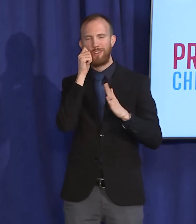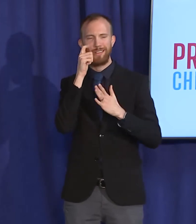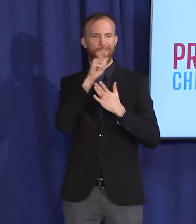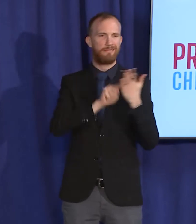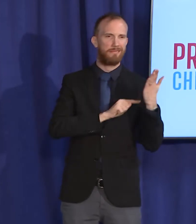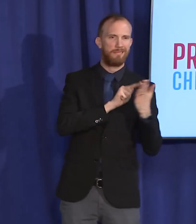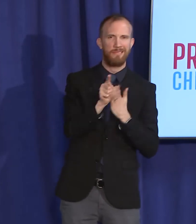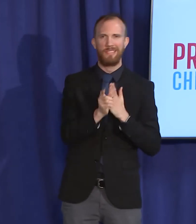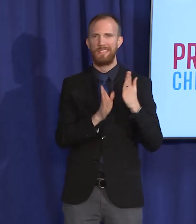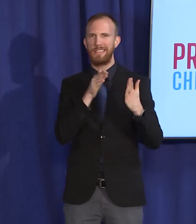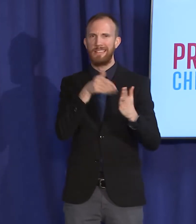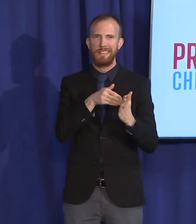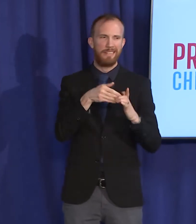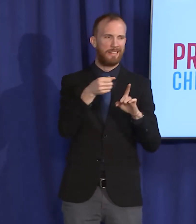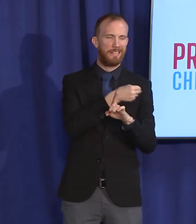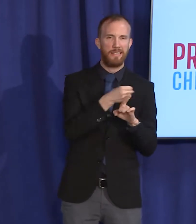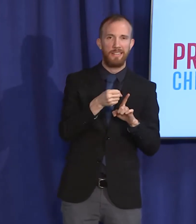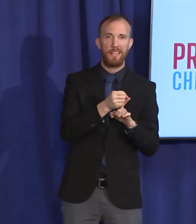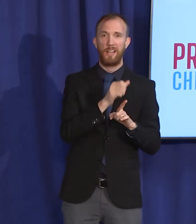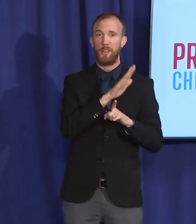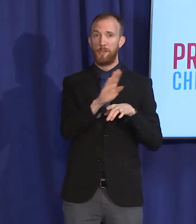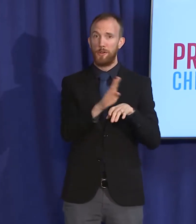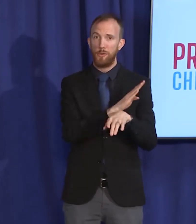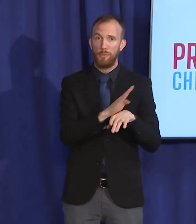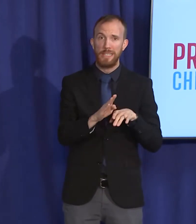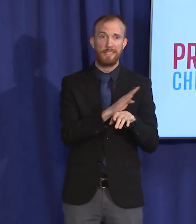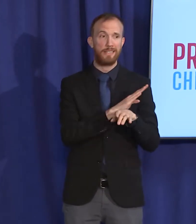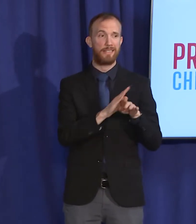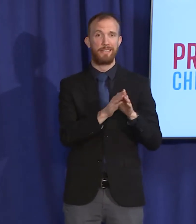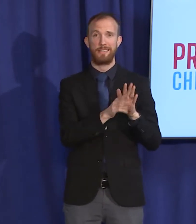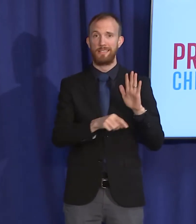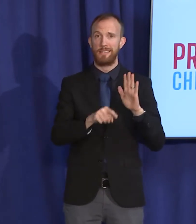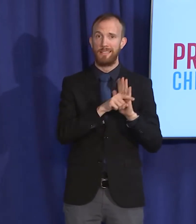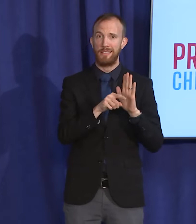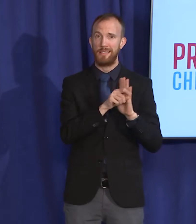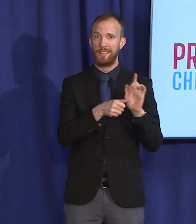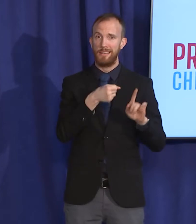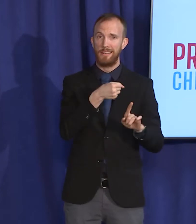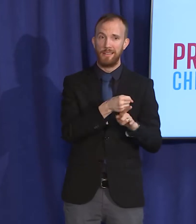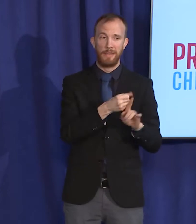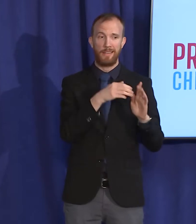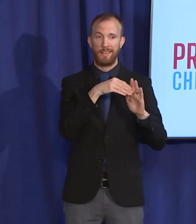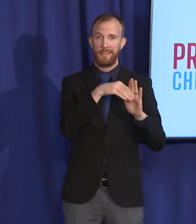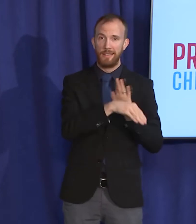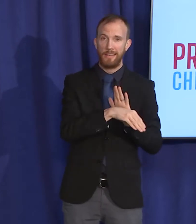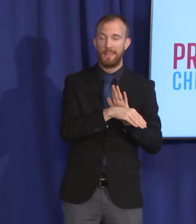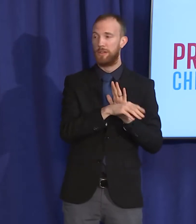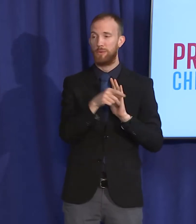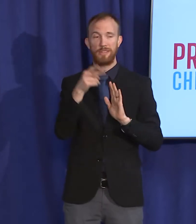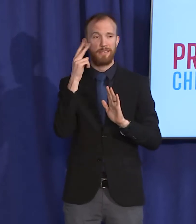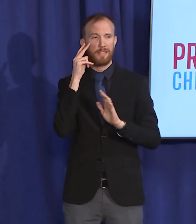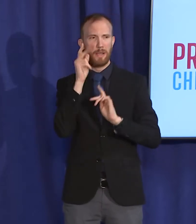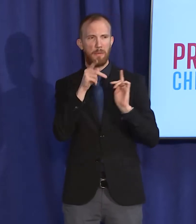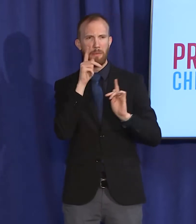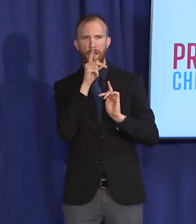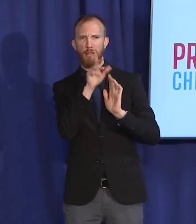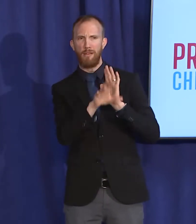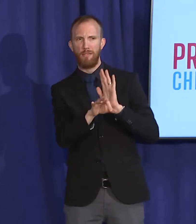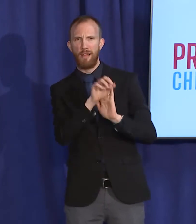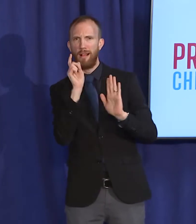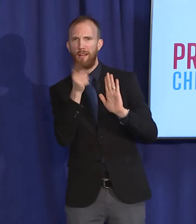them in their businesses to suffer, leading them to be disproportionately targeted and attacked. And on top of